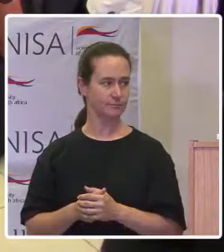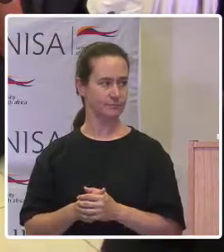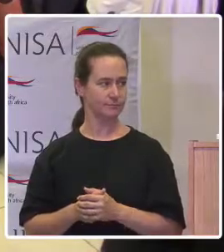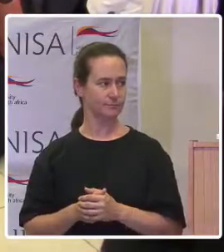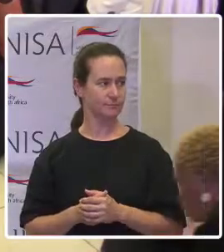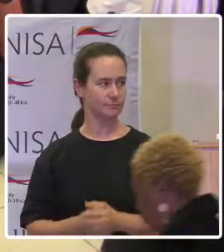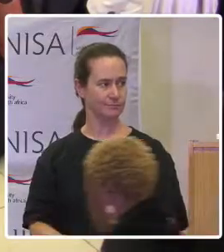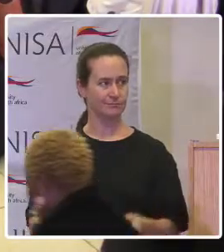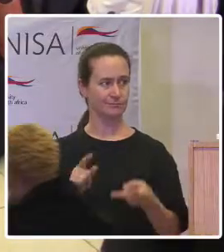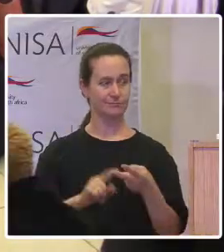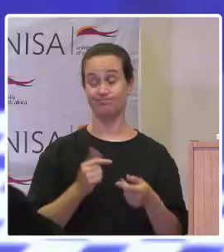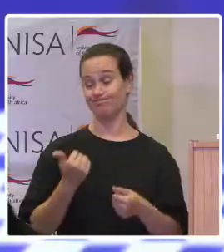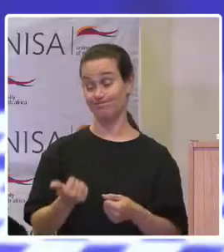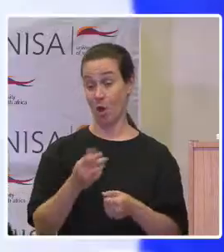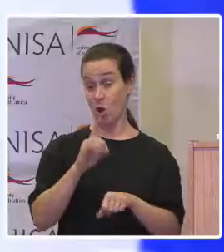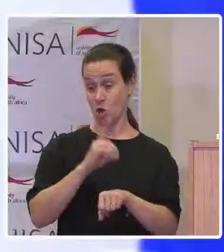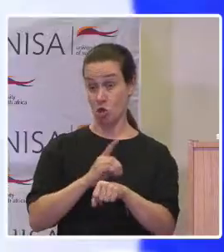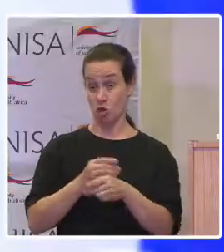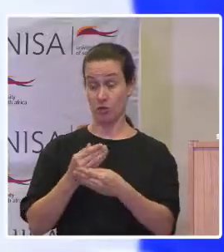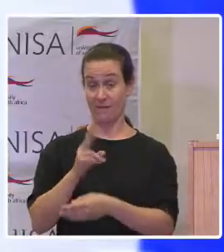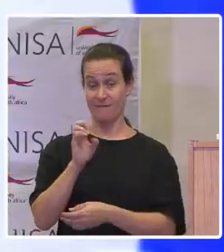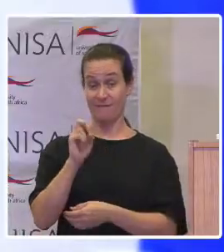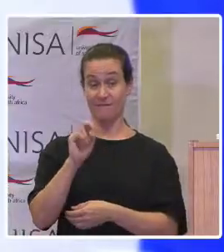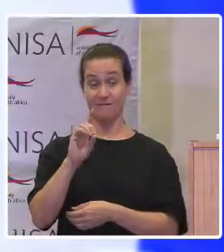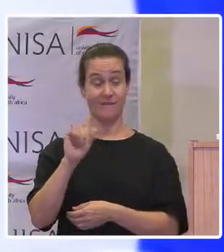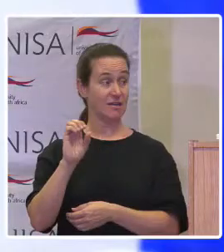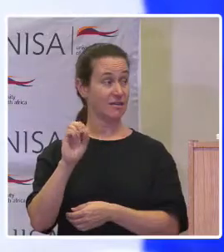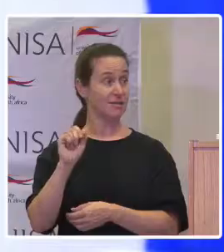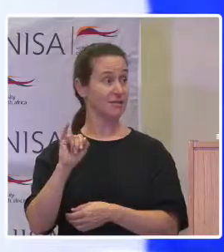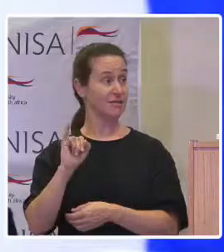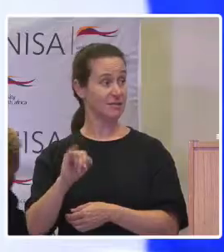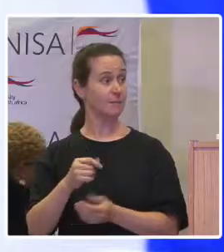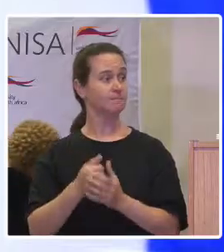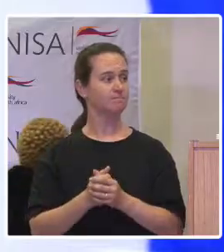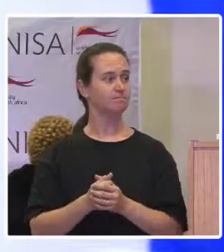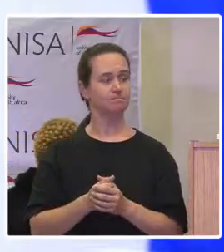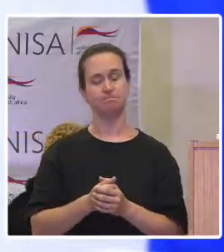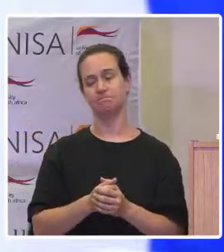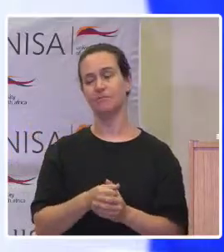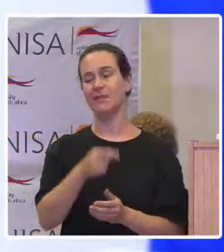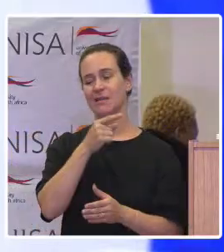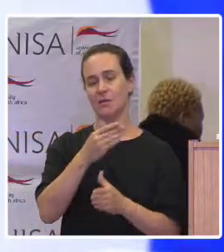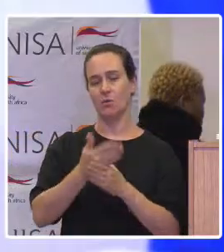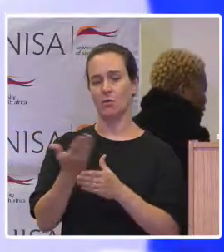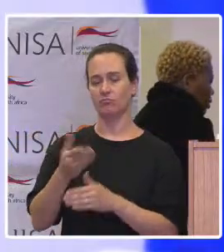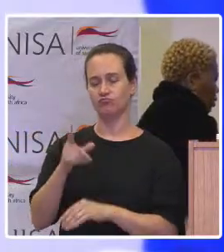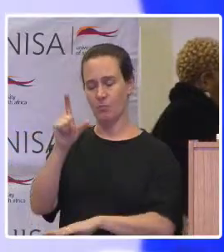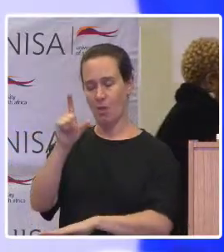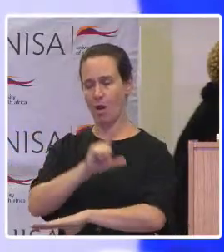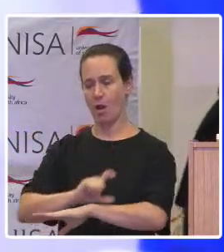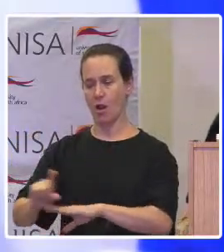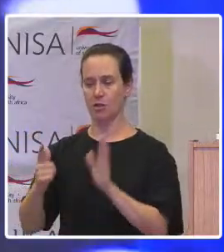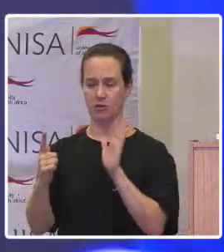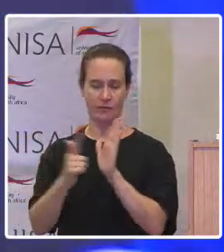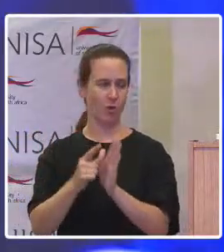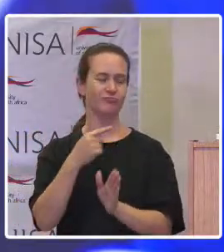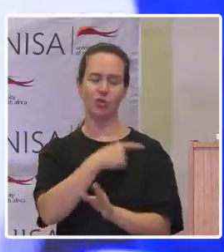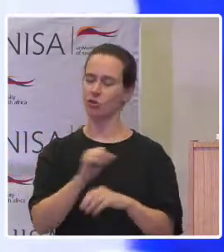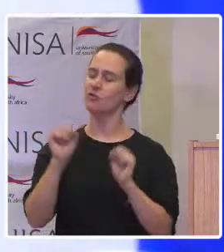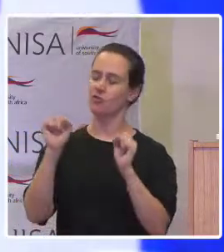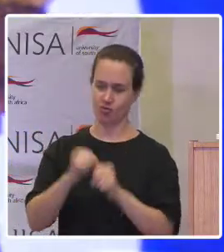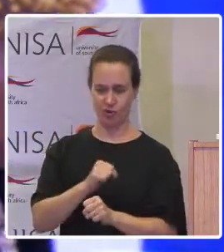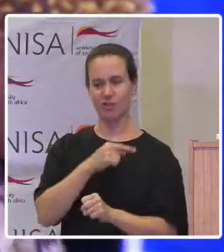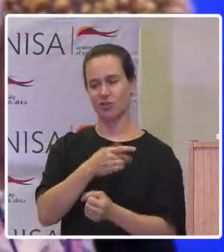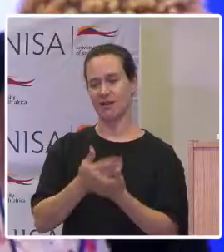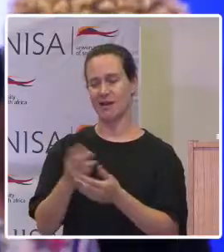Dr. Vengasai is a postdoctoral fellow within the College of Law, and she agreed to come